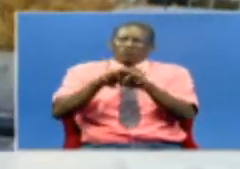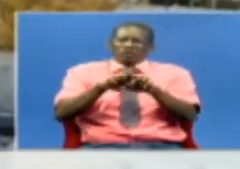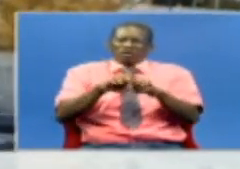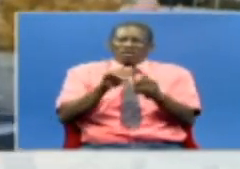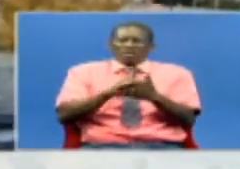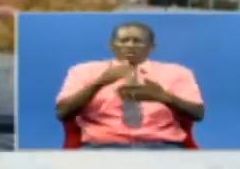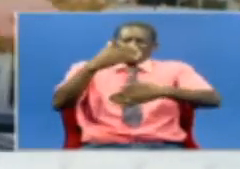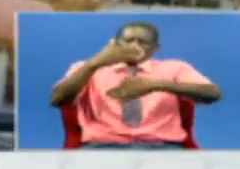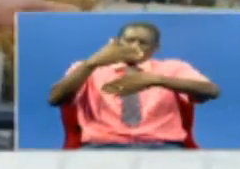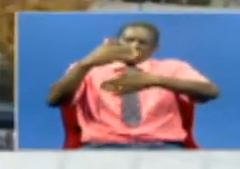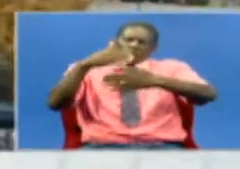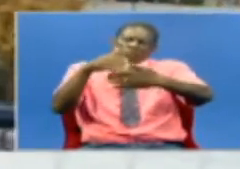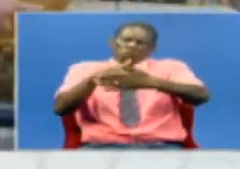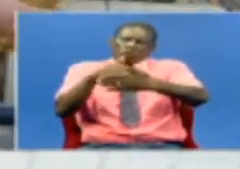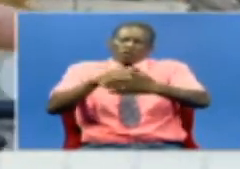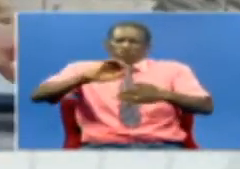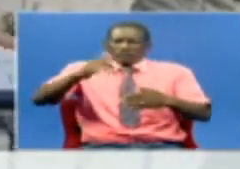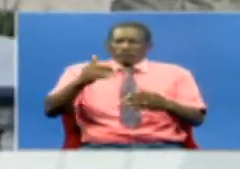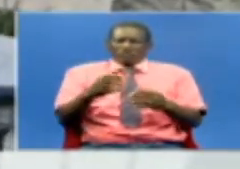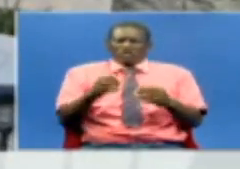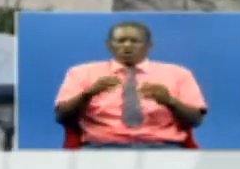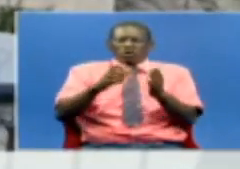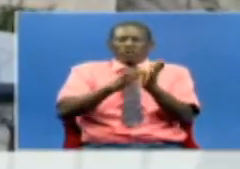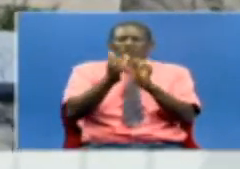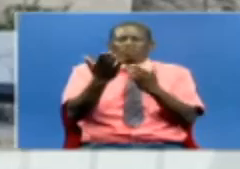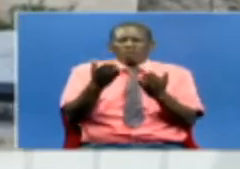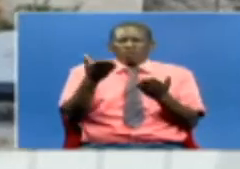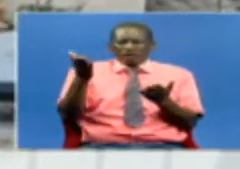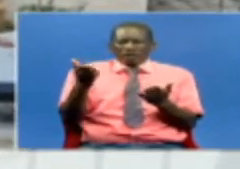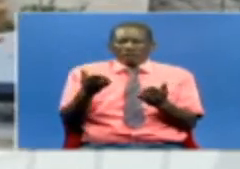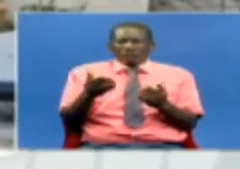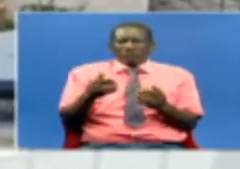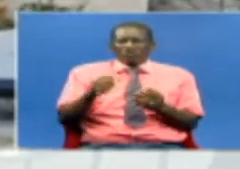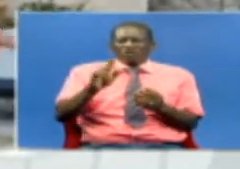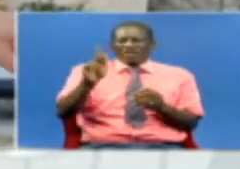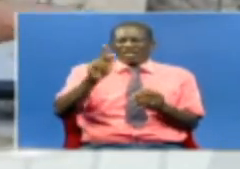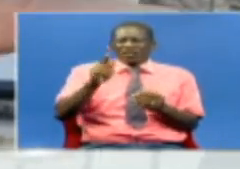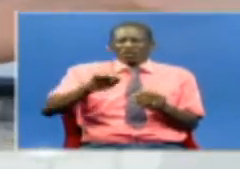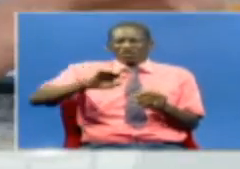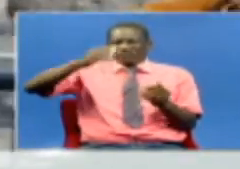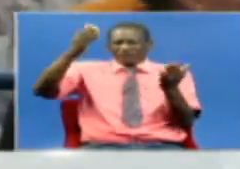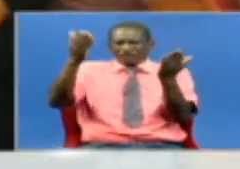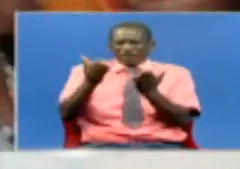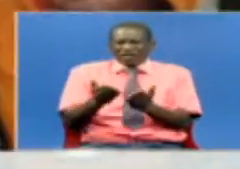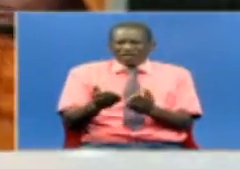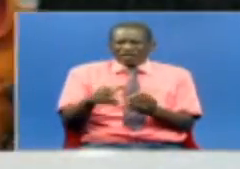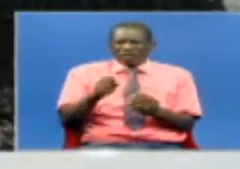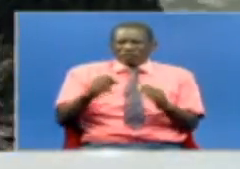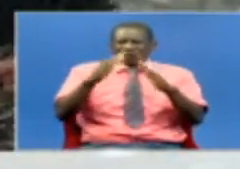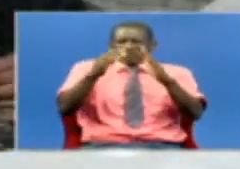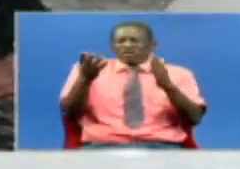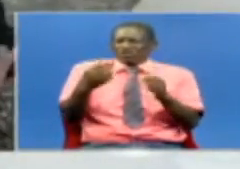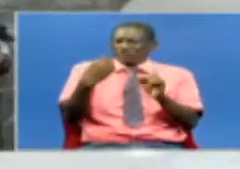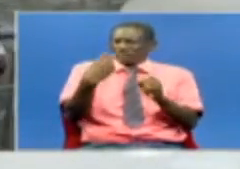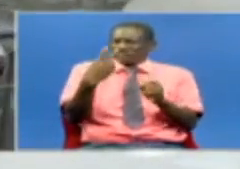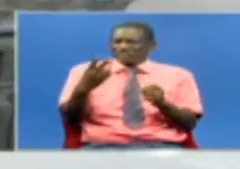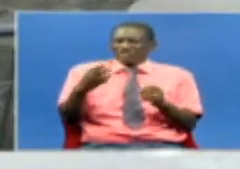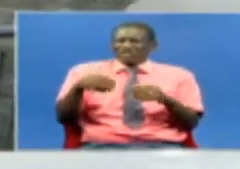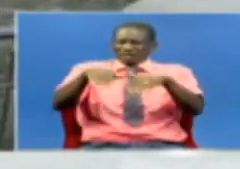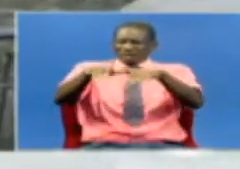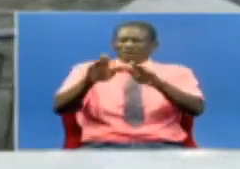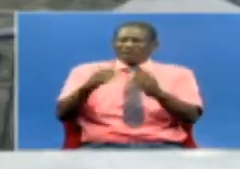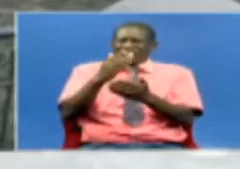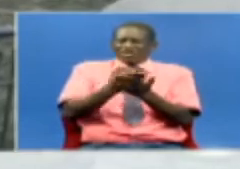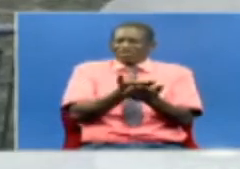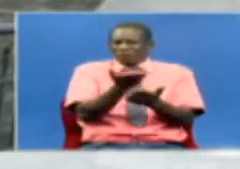of the city. Going down to a biblical valley down here called the Kidron Valley. If you look underneath the houses over there, you can see burial caves. Some of them date